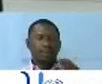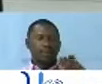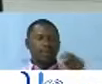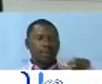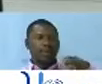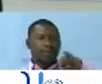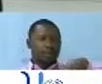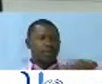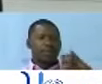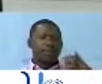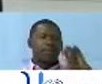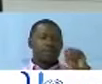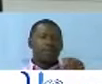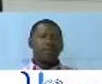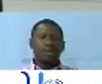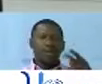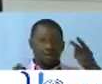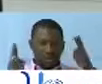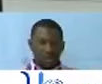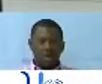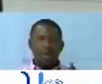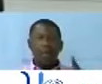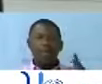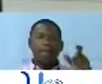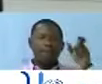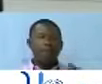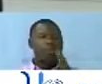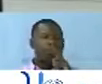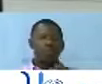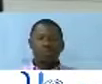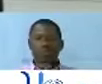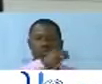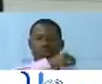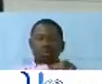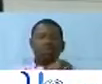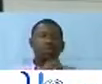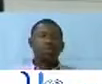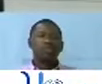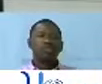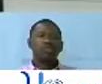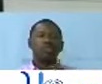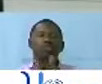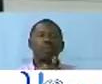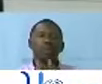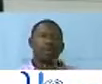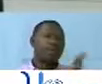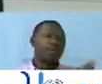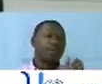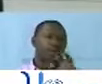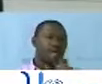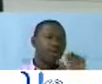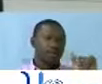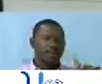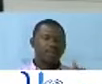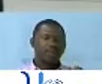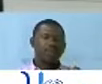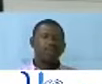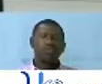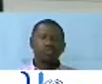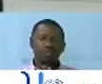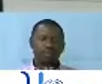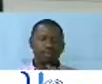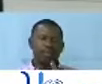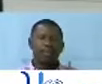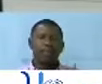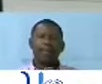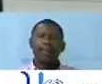Samba and Omar Njai, nga xamne moy President of the Court d'Appel, jamono bu dugal nañ len ci. And they filed action in